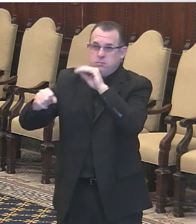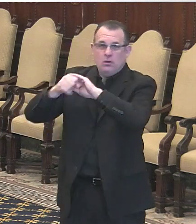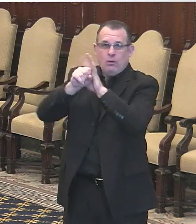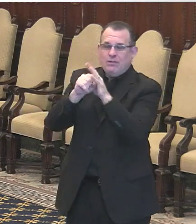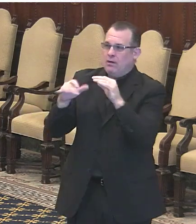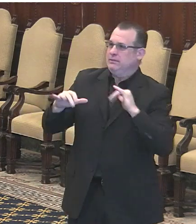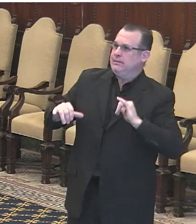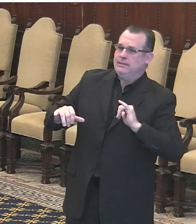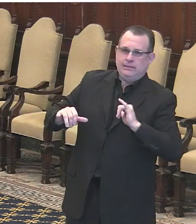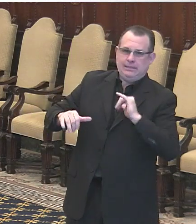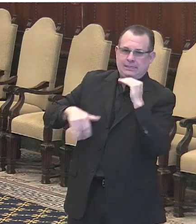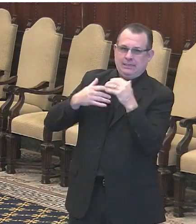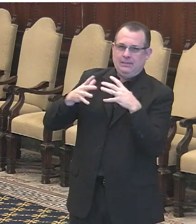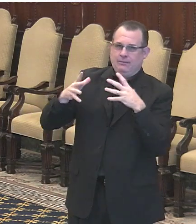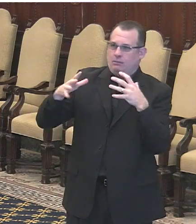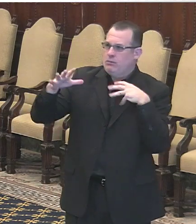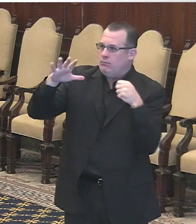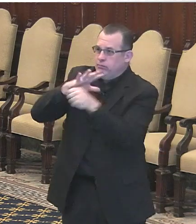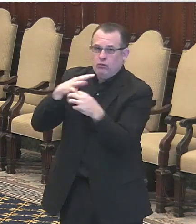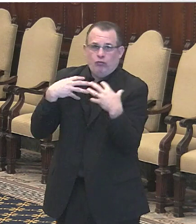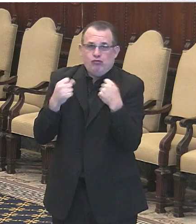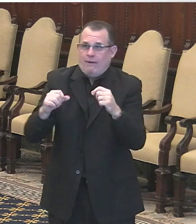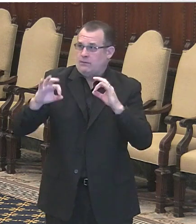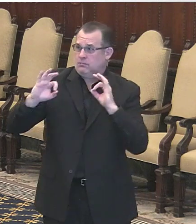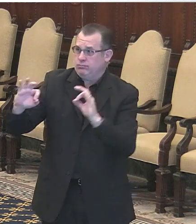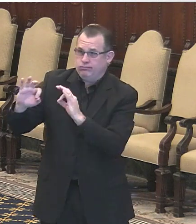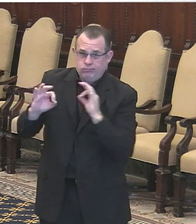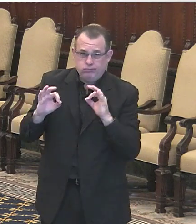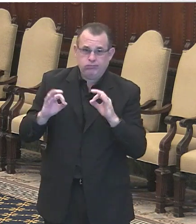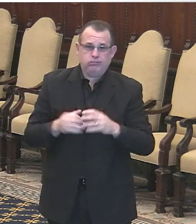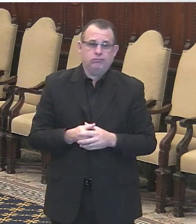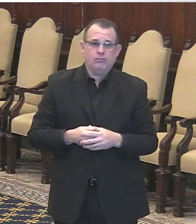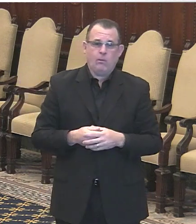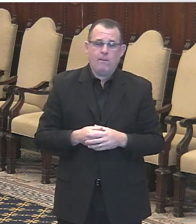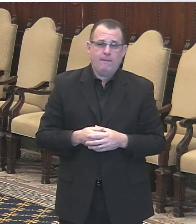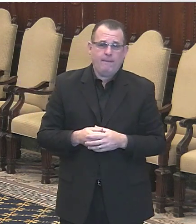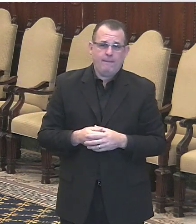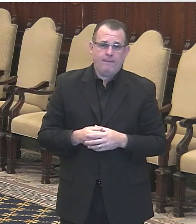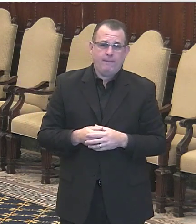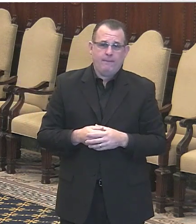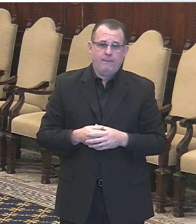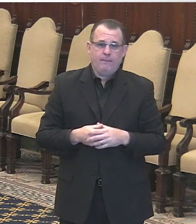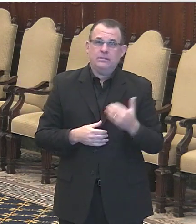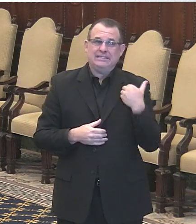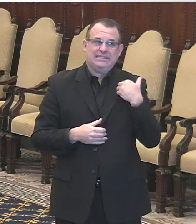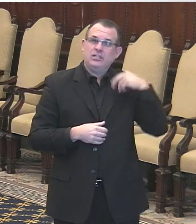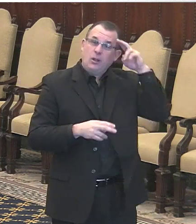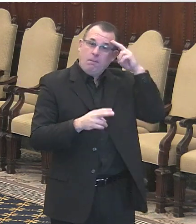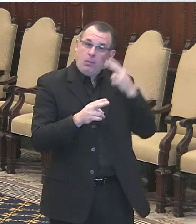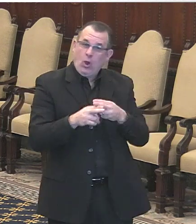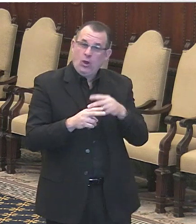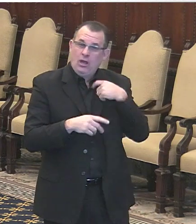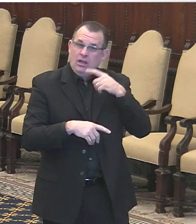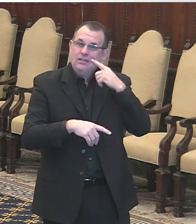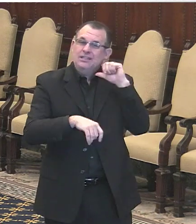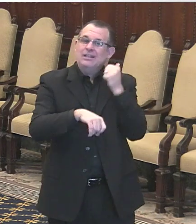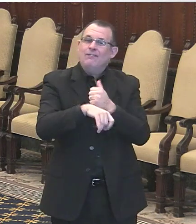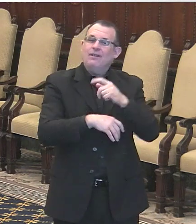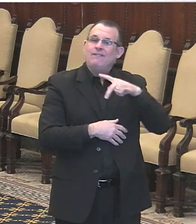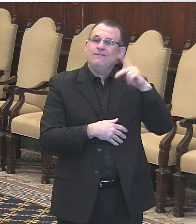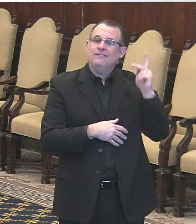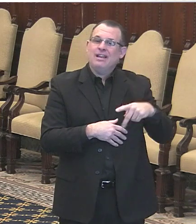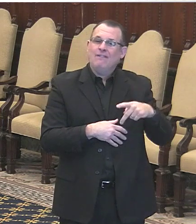recovery. Back in March, the city and PIDC launched the Philadelphia COVID-19 Small Business Relief Fund to